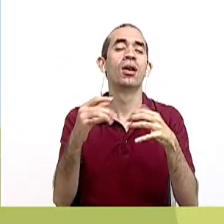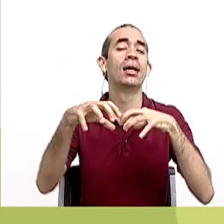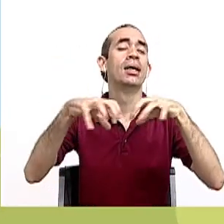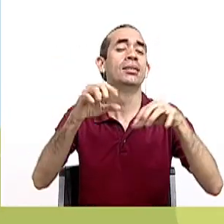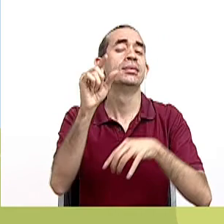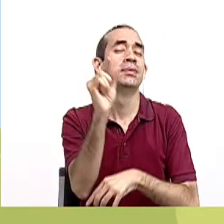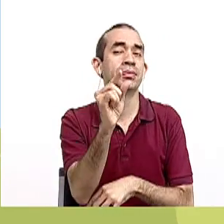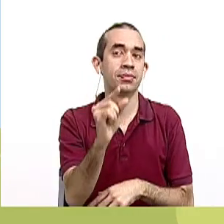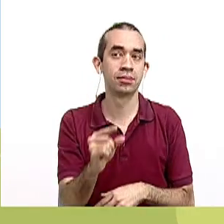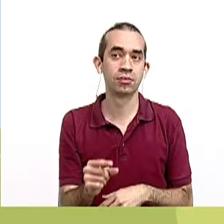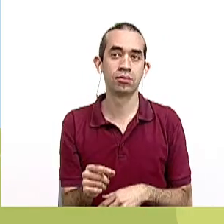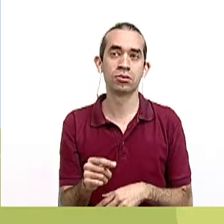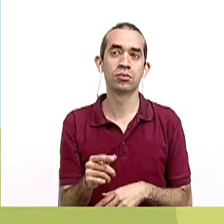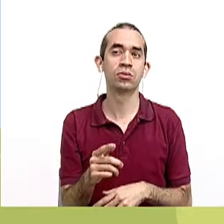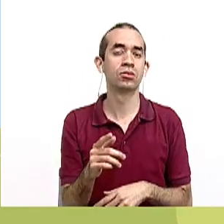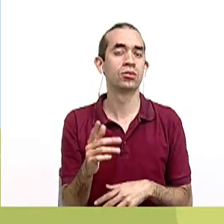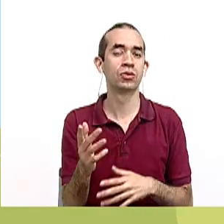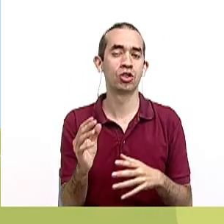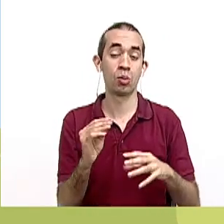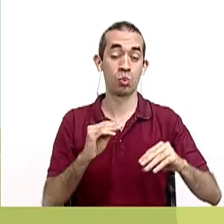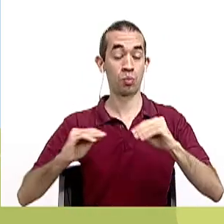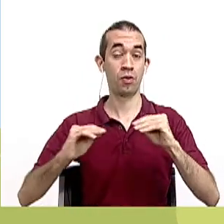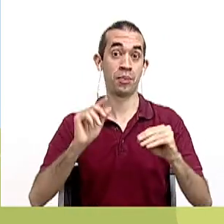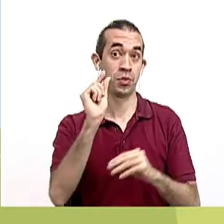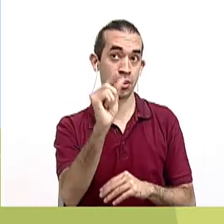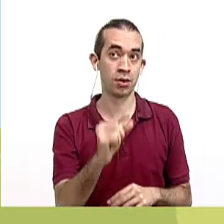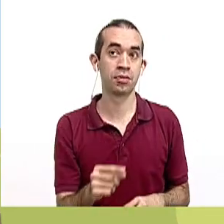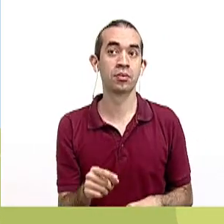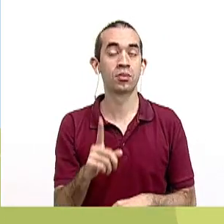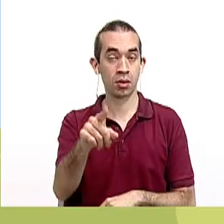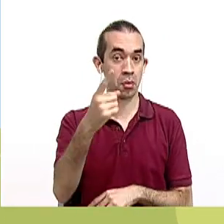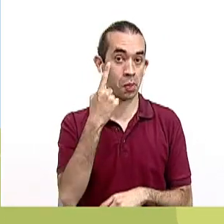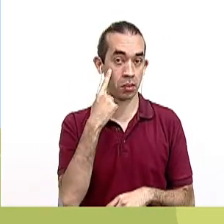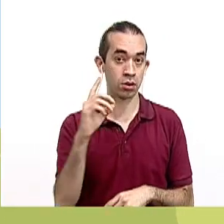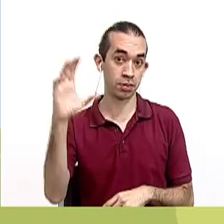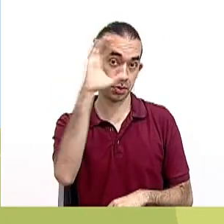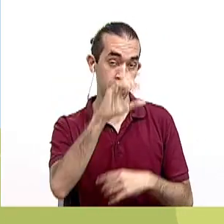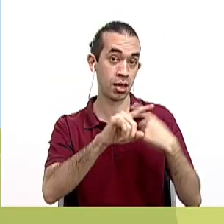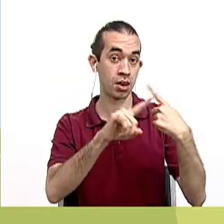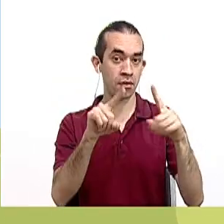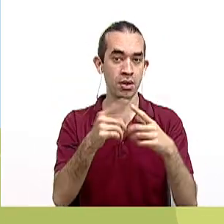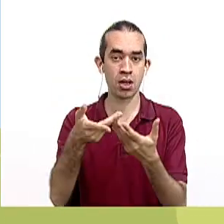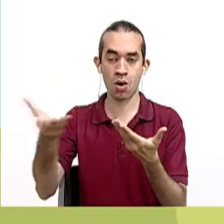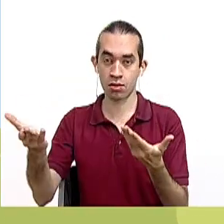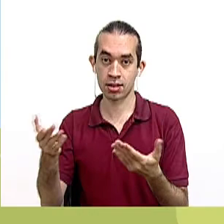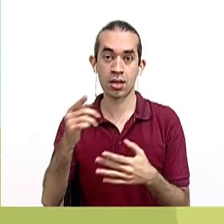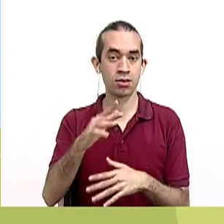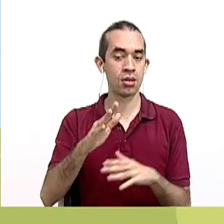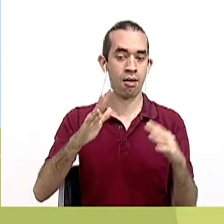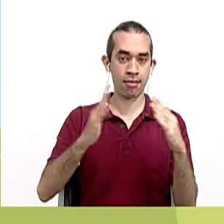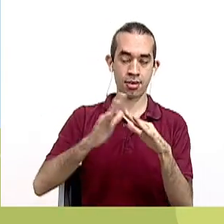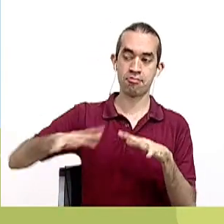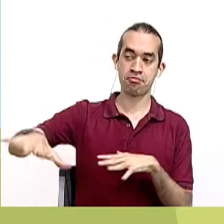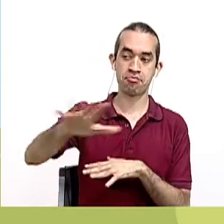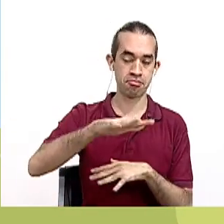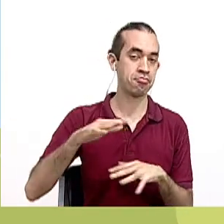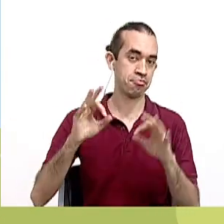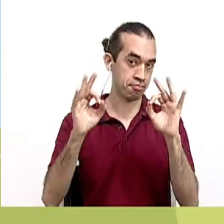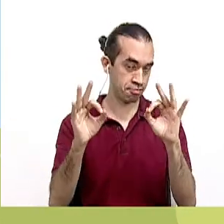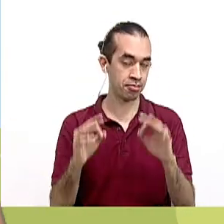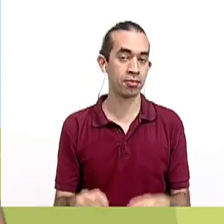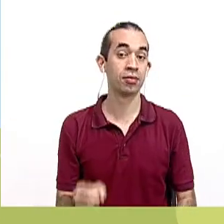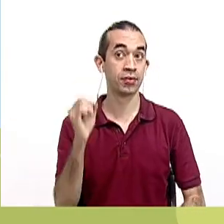activity, okay, just to move a little bit. So you are going to look for different objects that you have there around